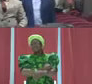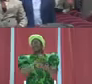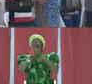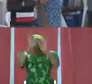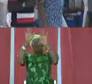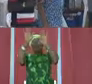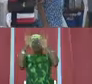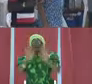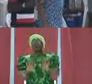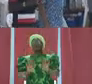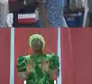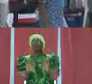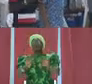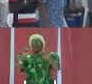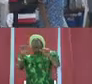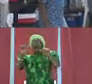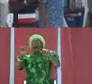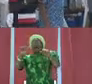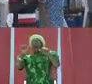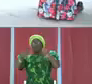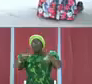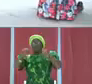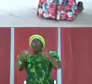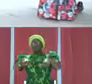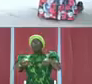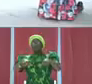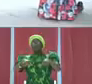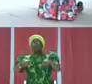miraculous abilities.